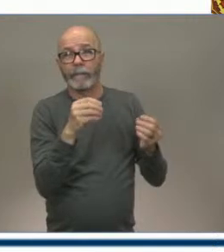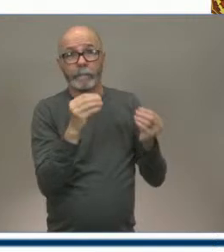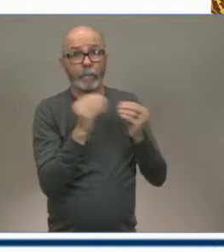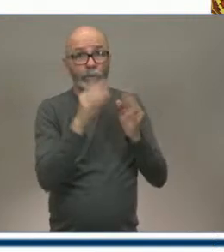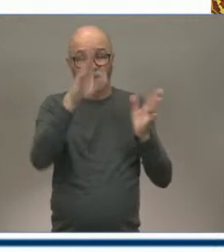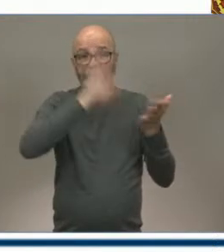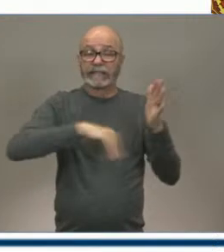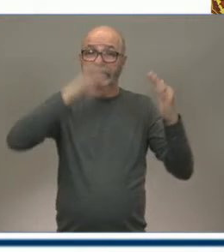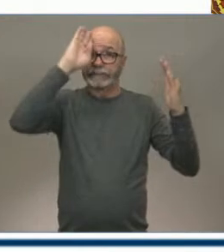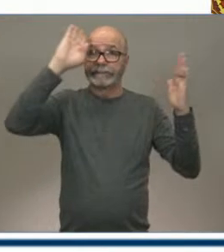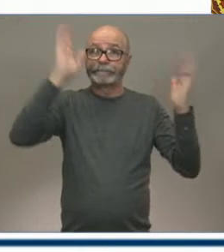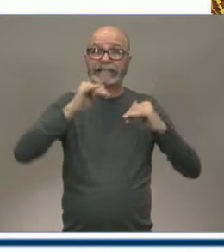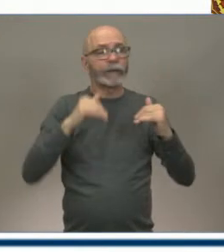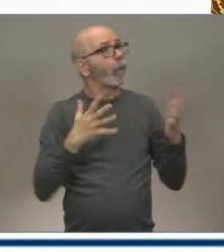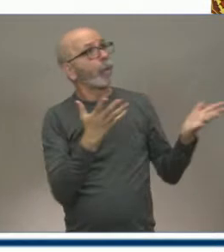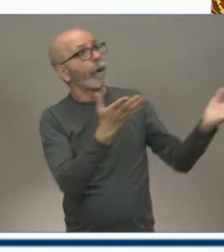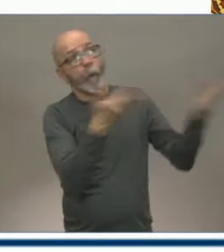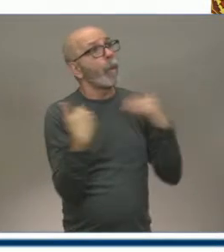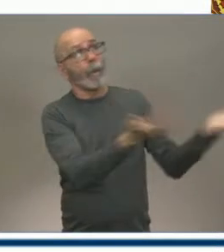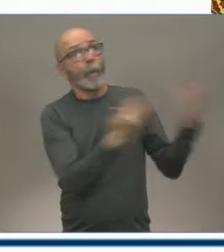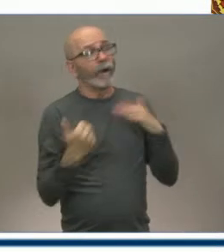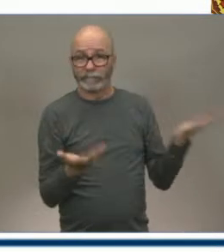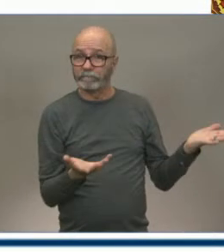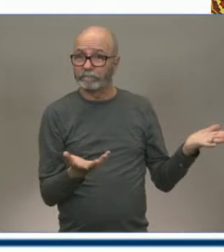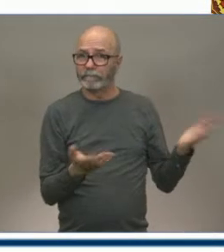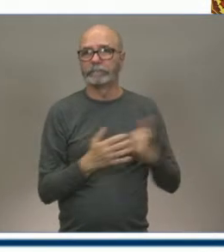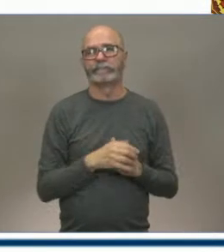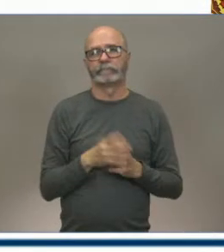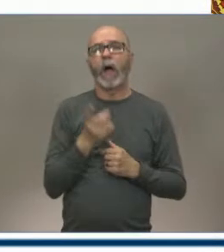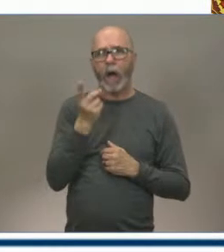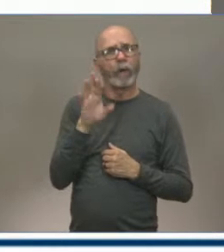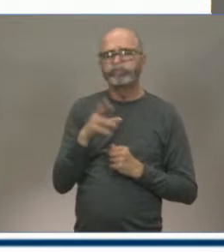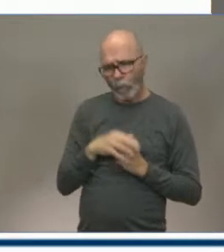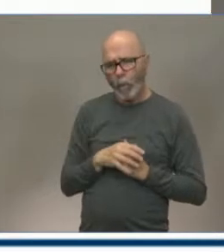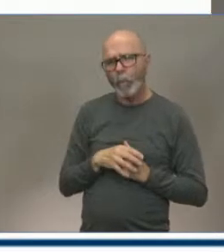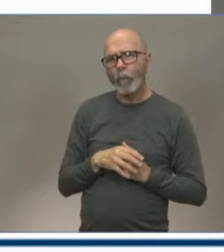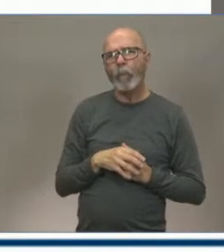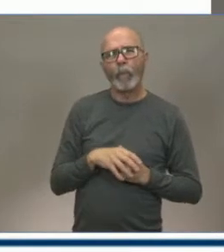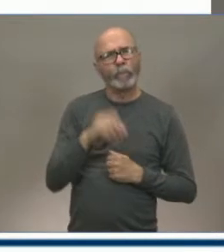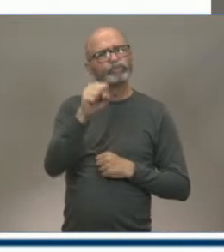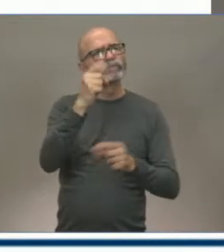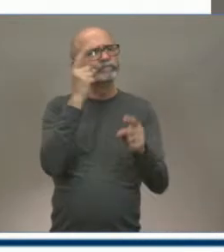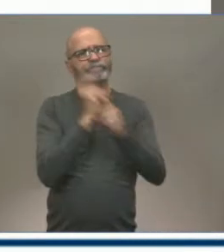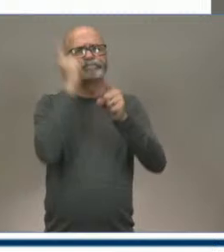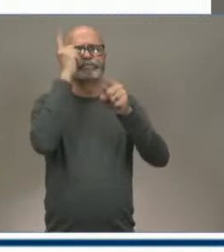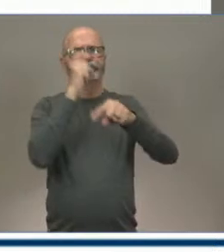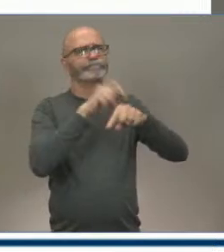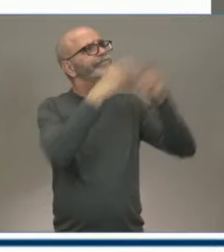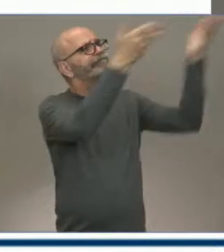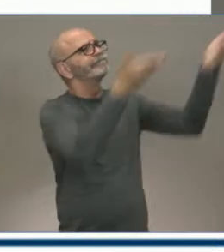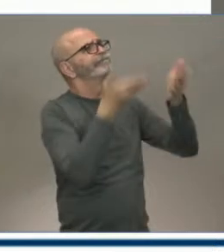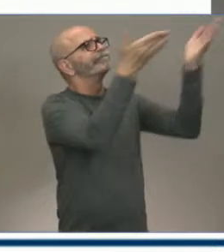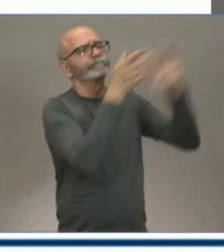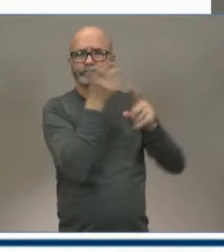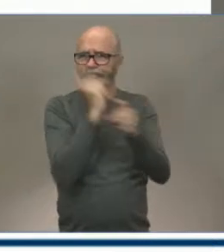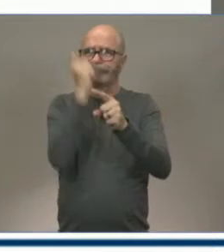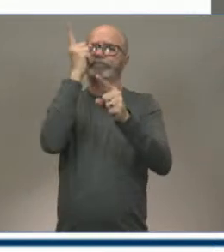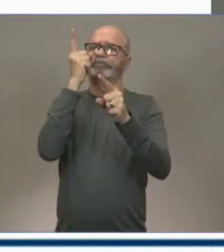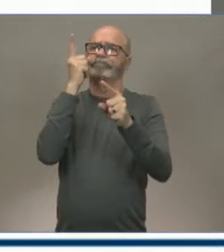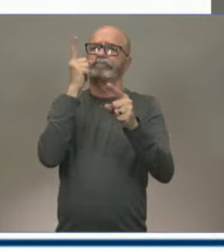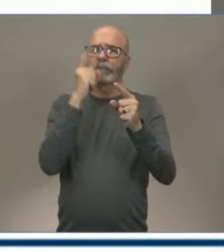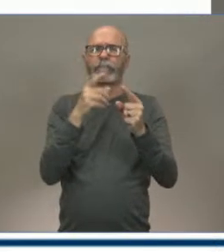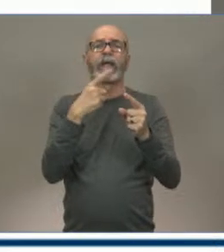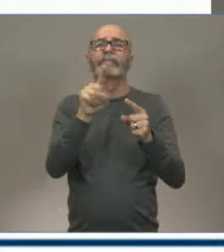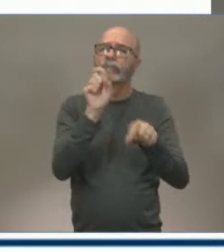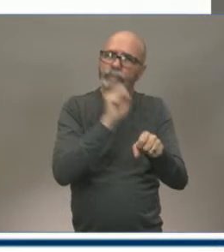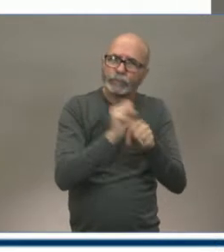No, our vaccine is on track. It's more as we've worked through some of the logistics, as well as working with Northwood and